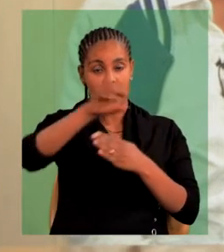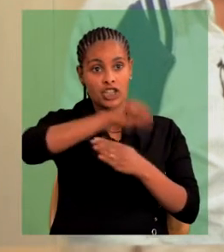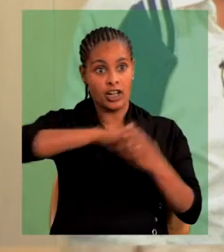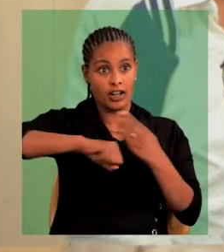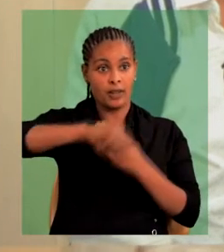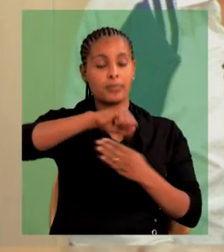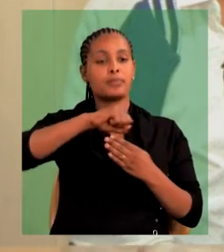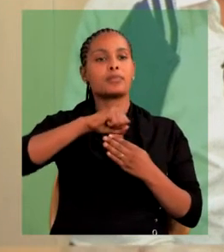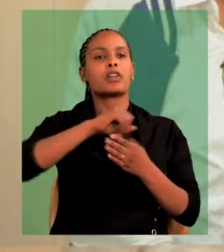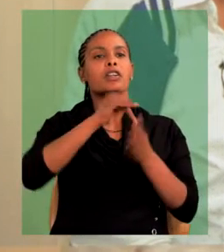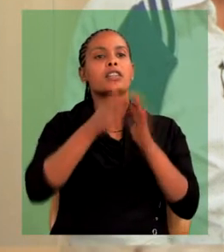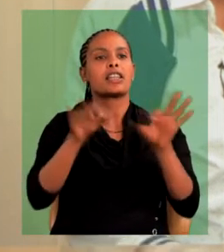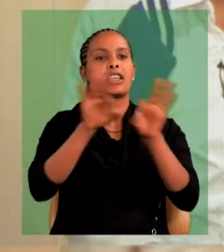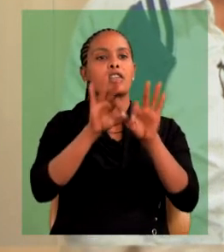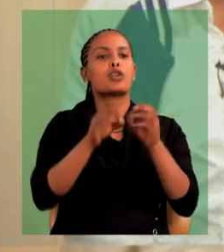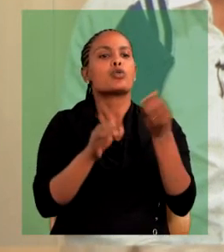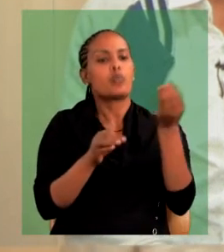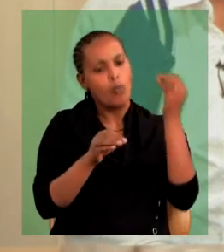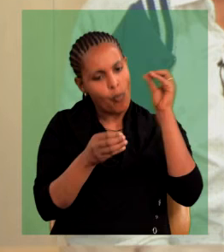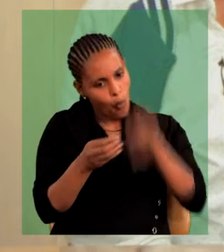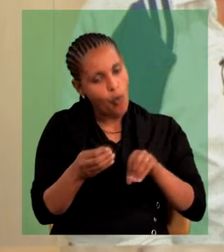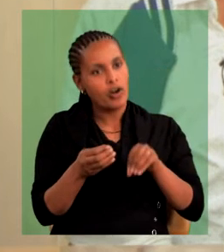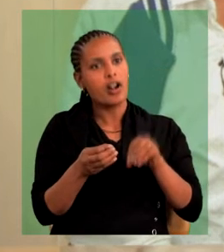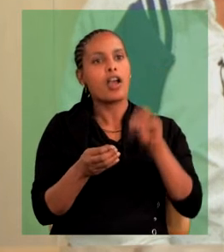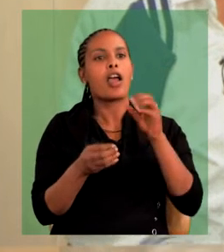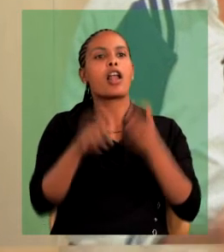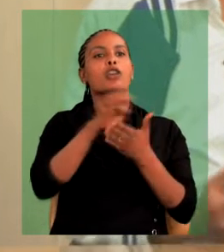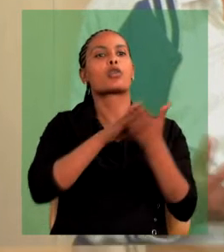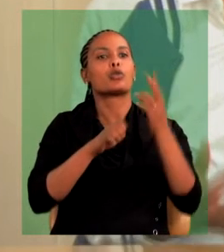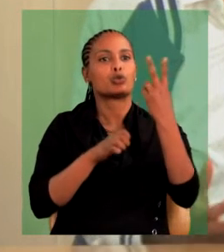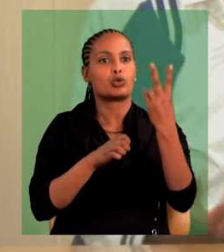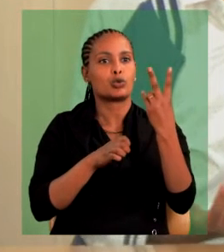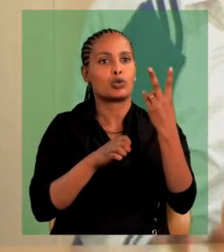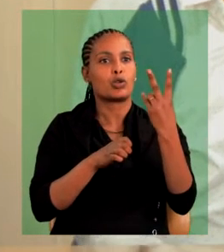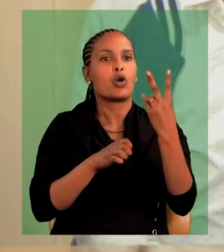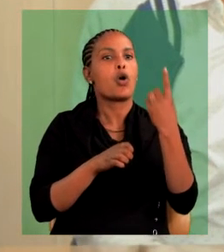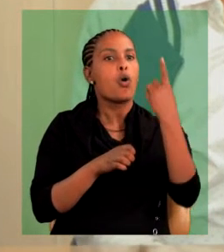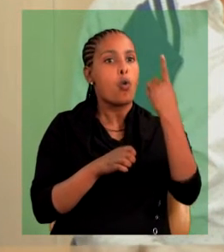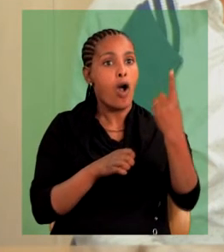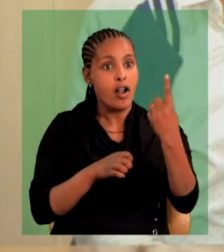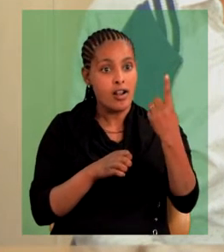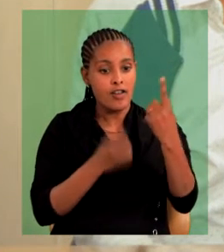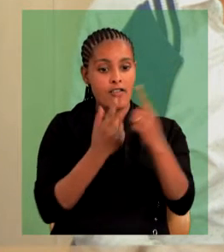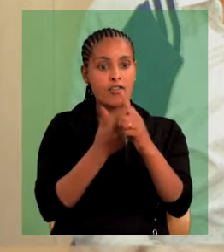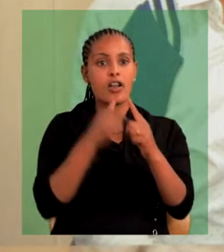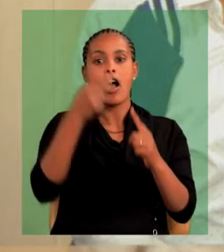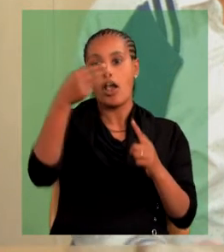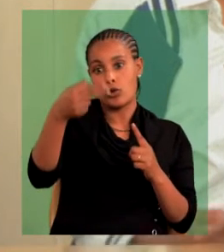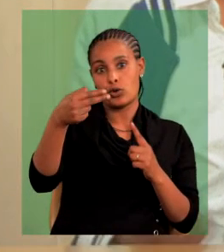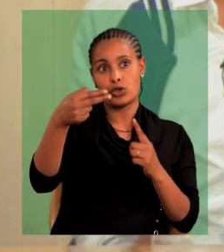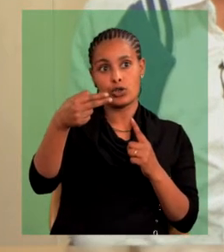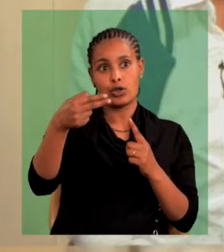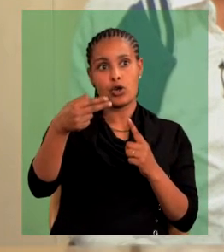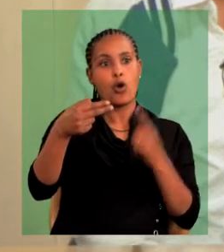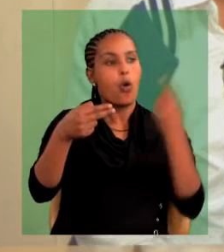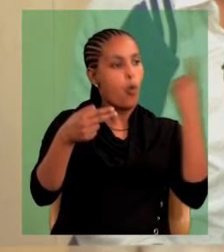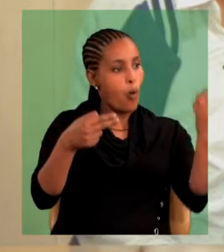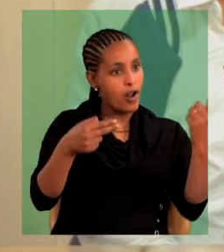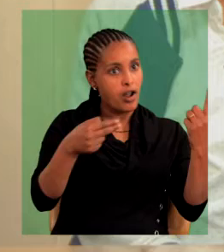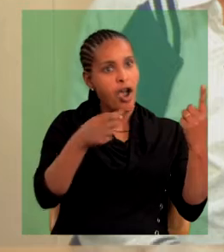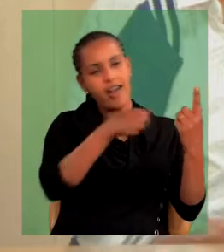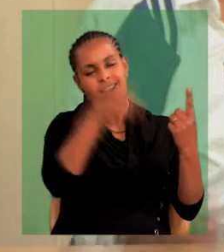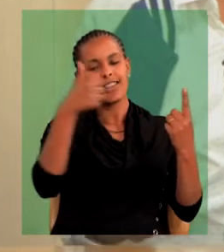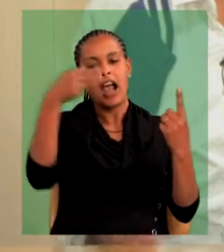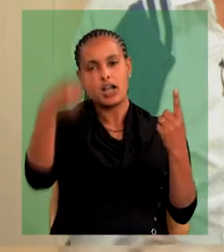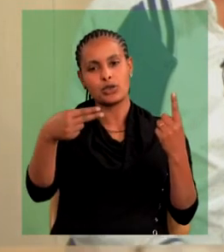On the valence shell, it needs two more electrons. So it will take one from hydrogen and one from another